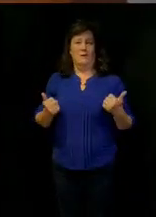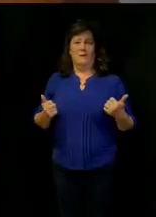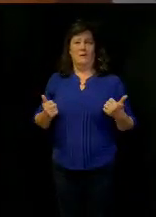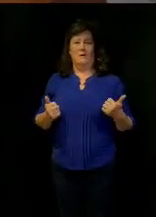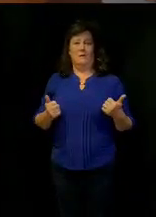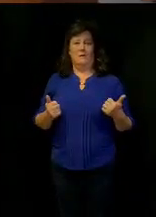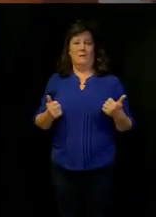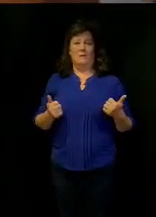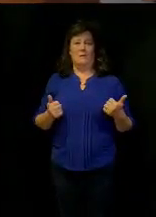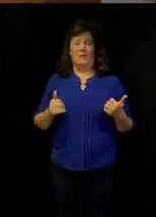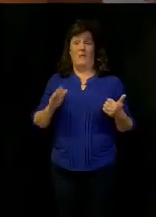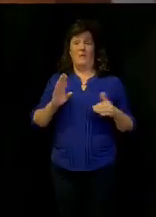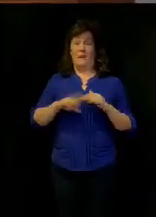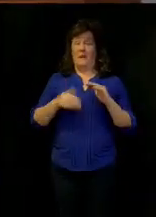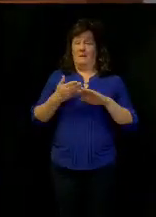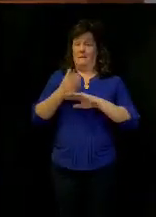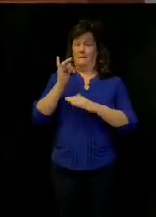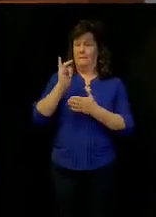good comes.